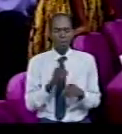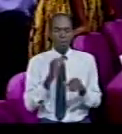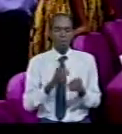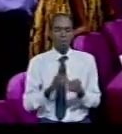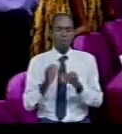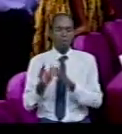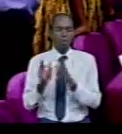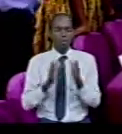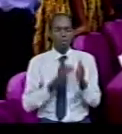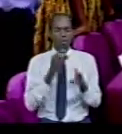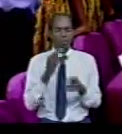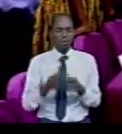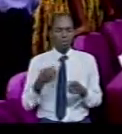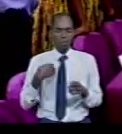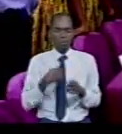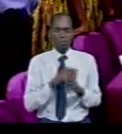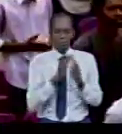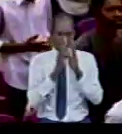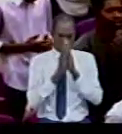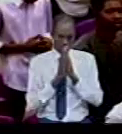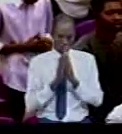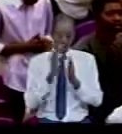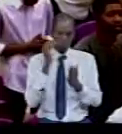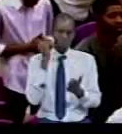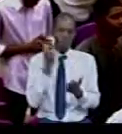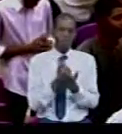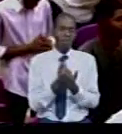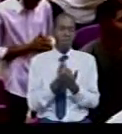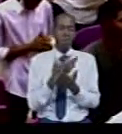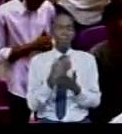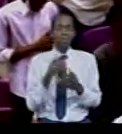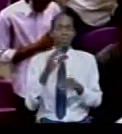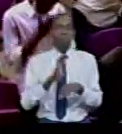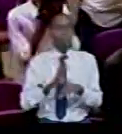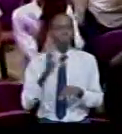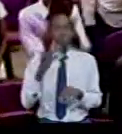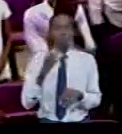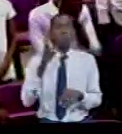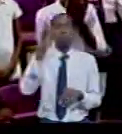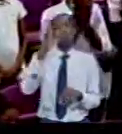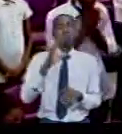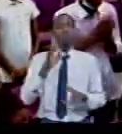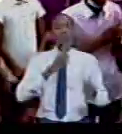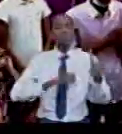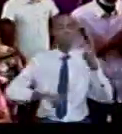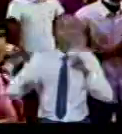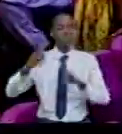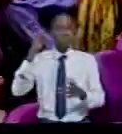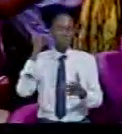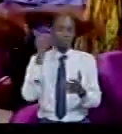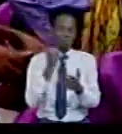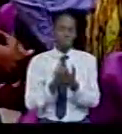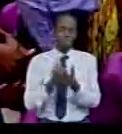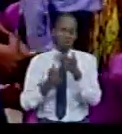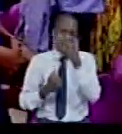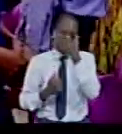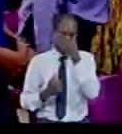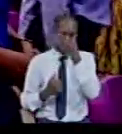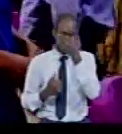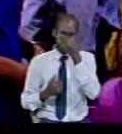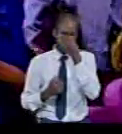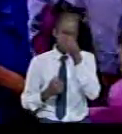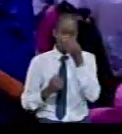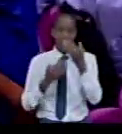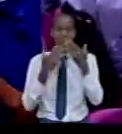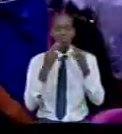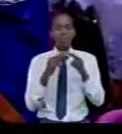Jesus' name we pray. And the church of God said, amen. Thank